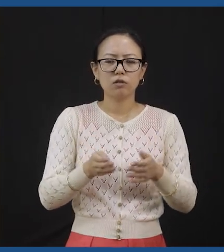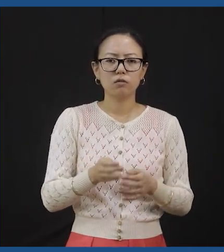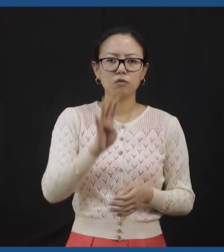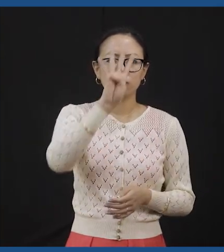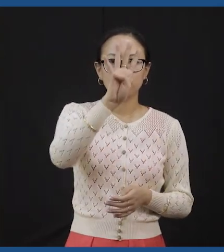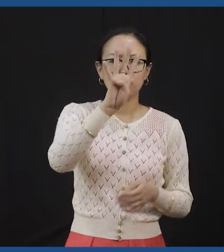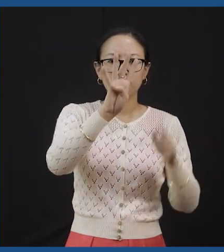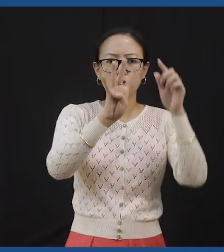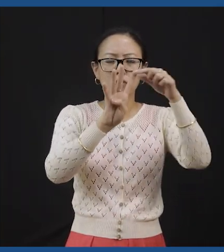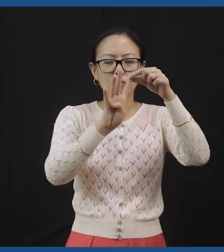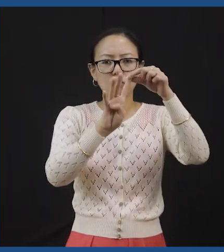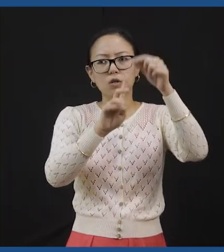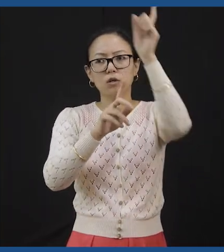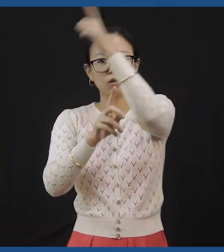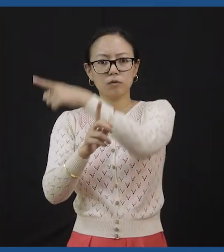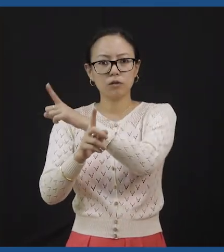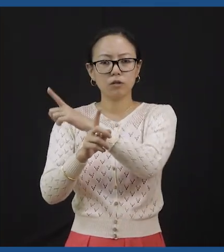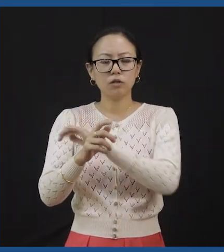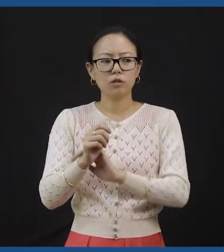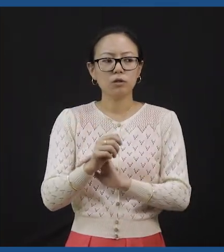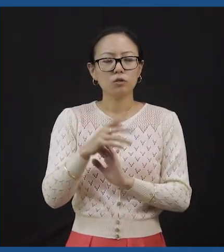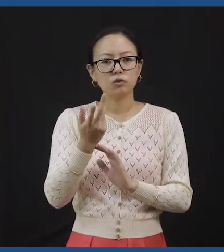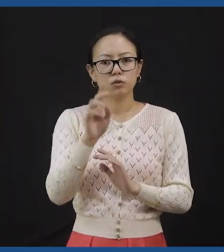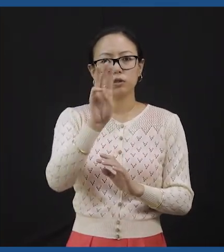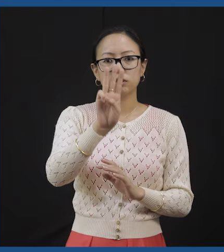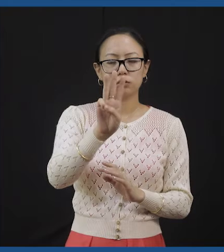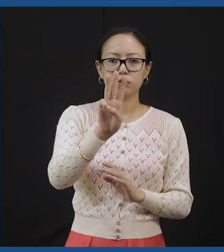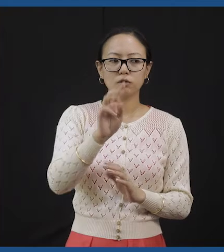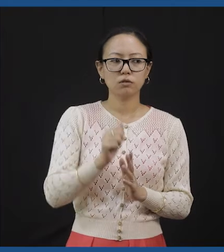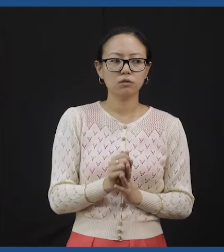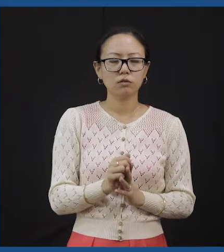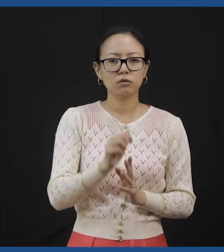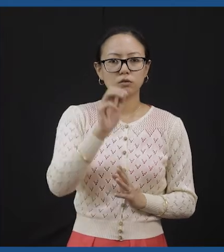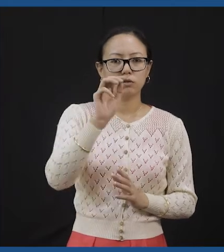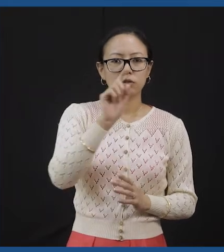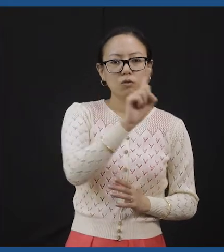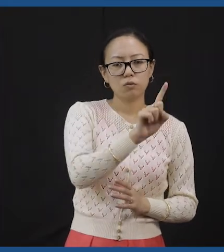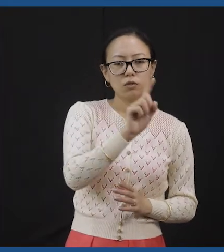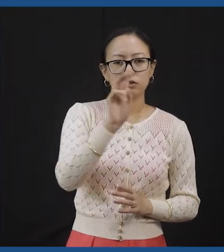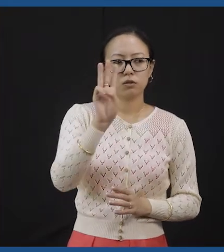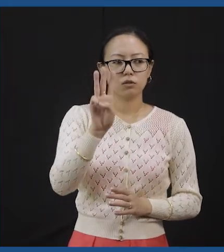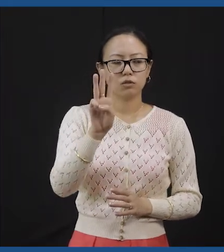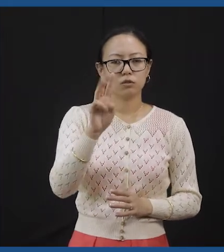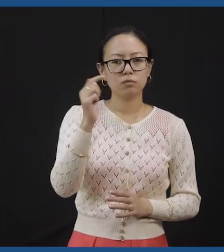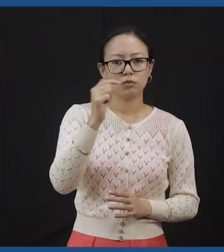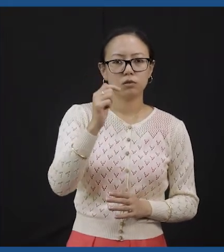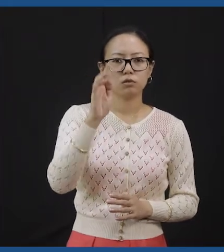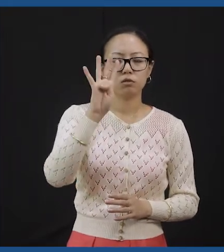So you will borrow 1 from the hundreds place, which makes it 13. And 13 minus 4 will be 9.